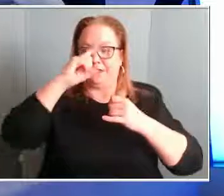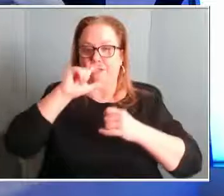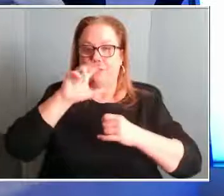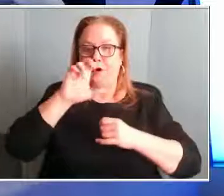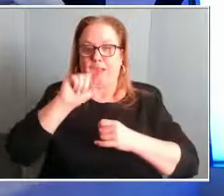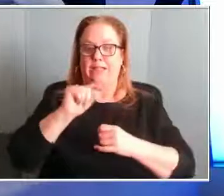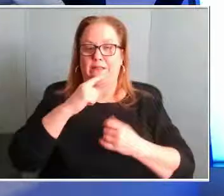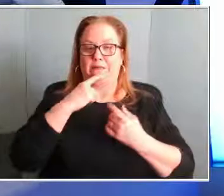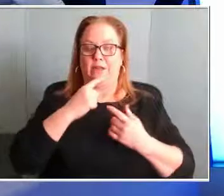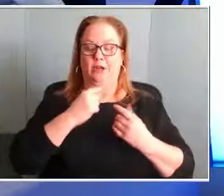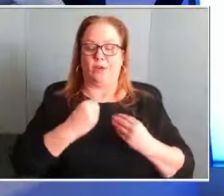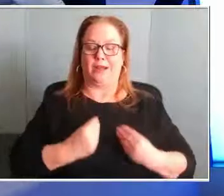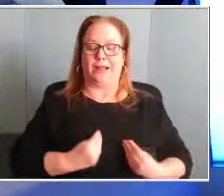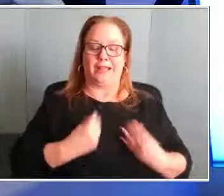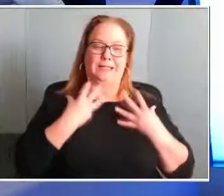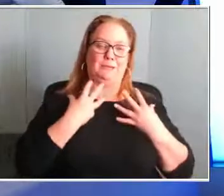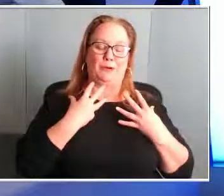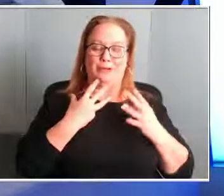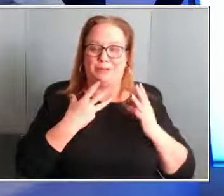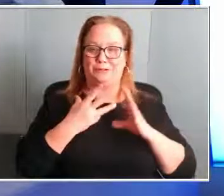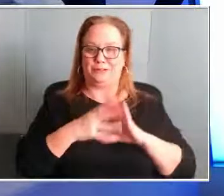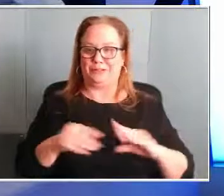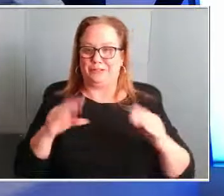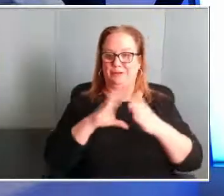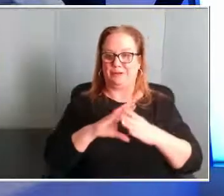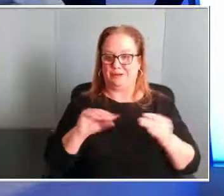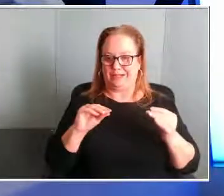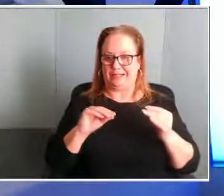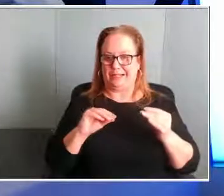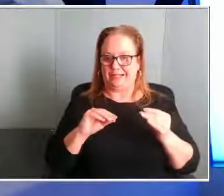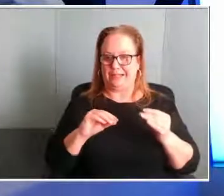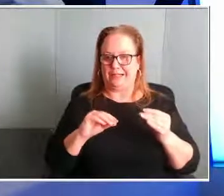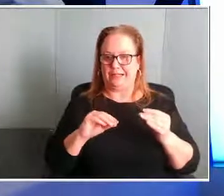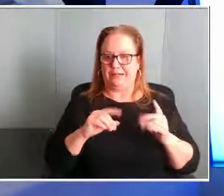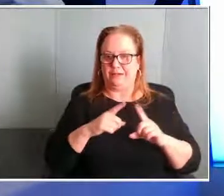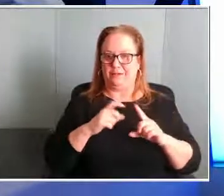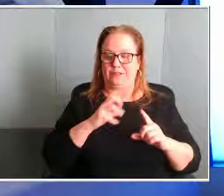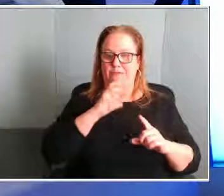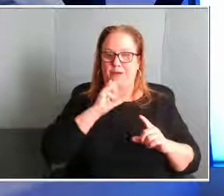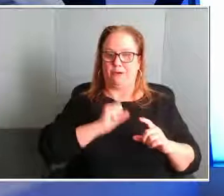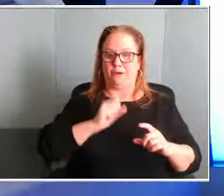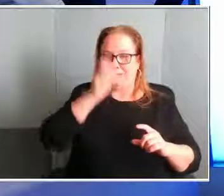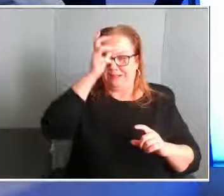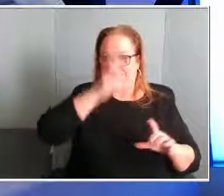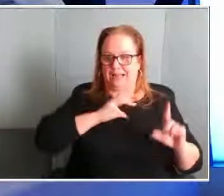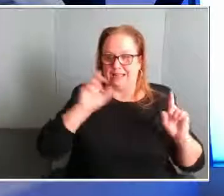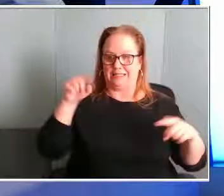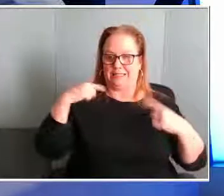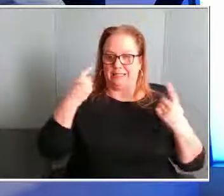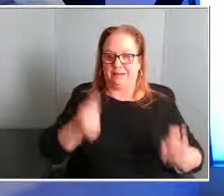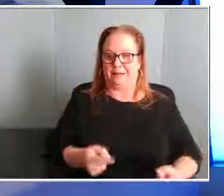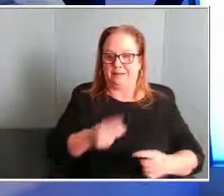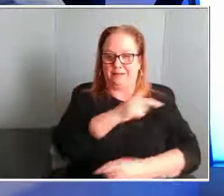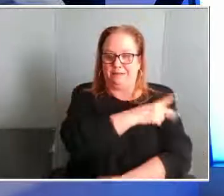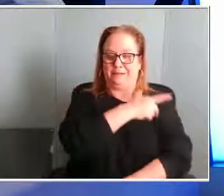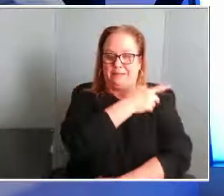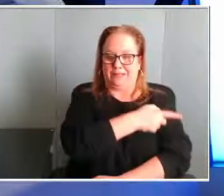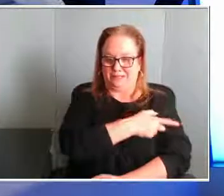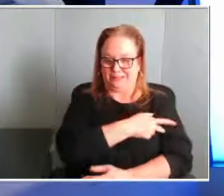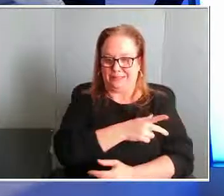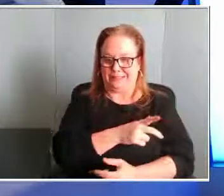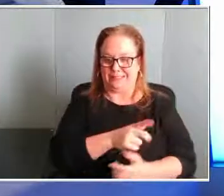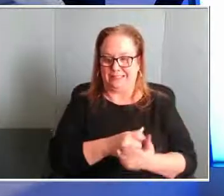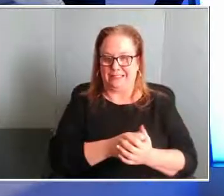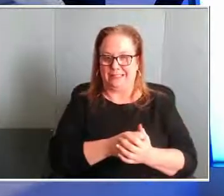an inspirational story this has been, especially for some of us old guys who have been around patients like y'all and didn't see this